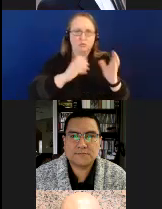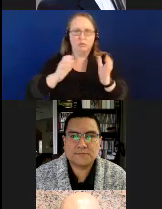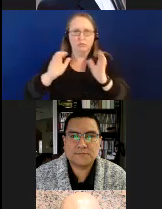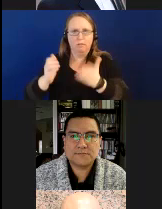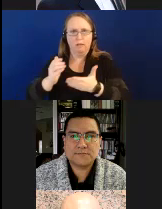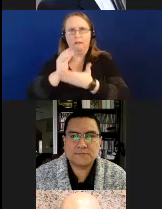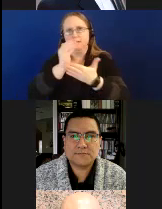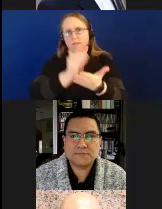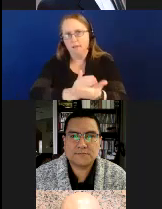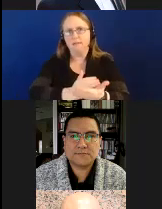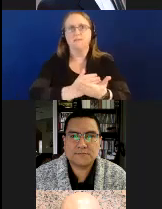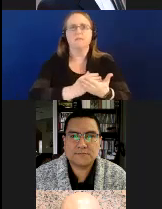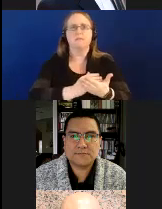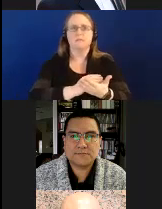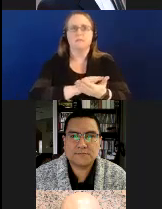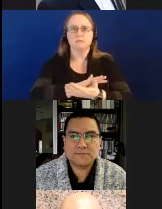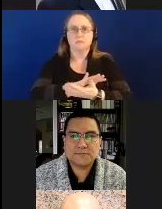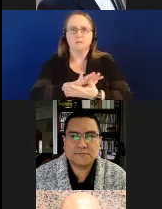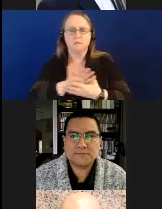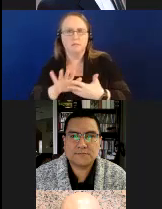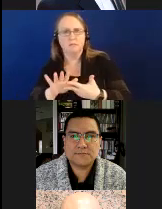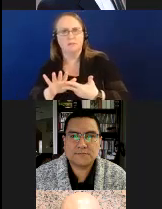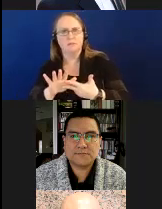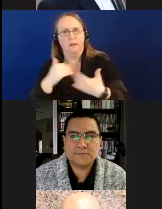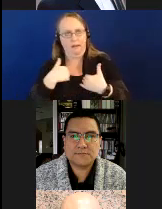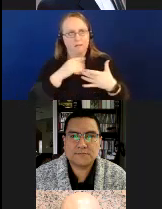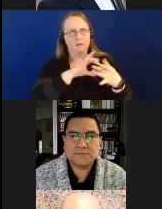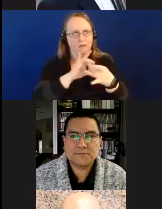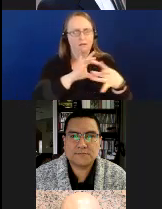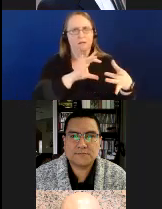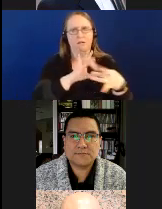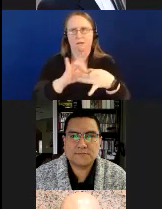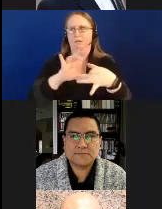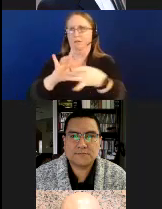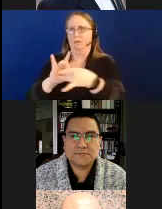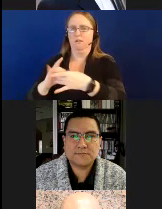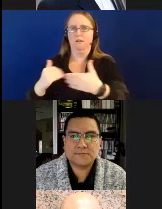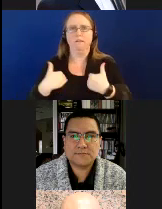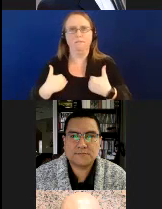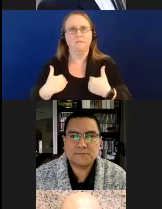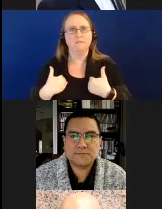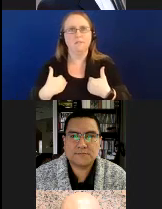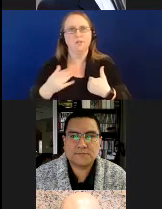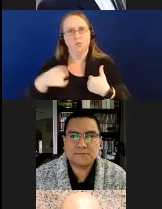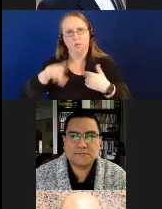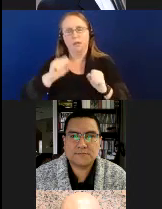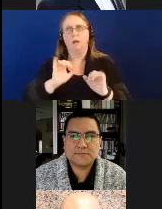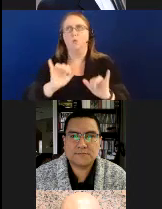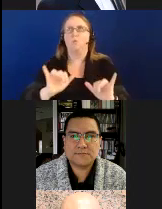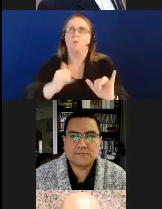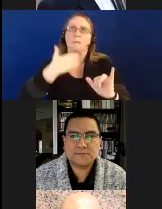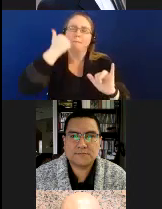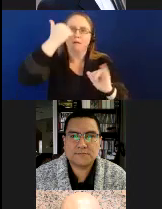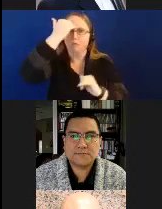and different content areas, there are these connections across the knowledge that are allowing them to form stronger knowledge